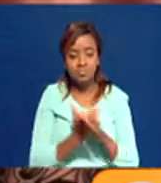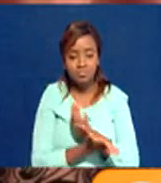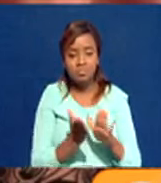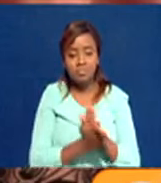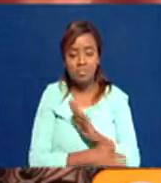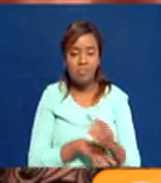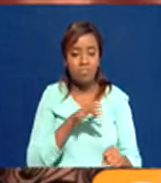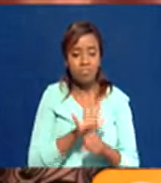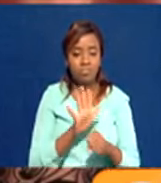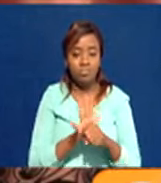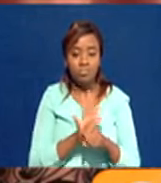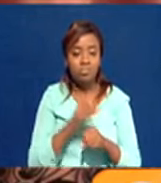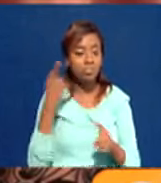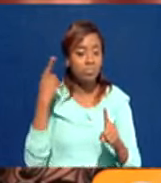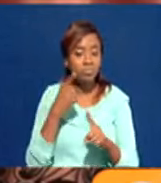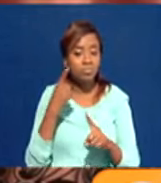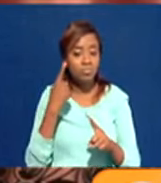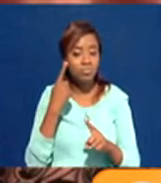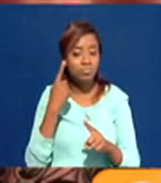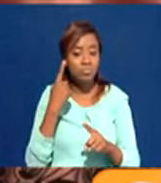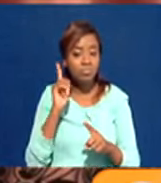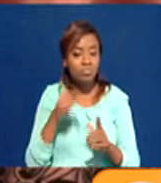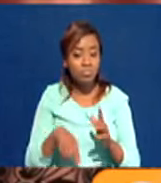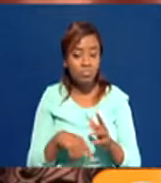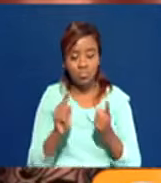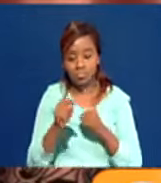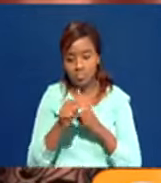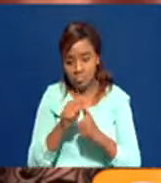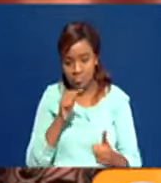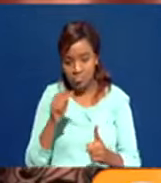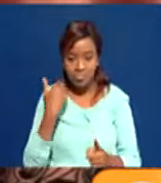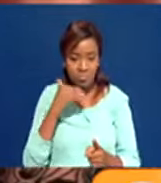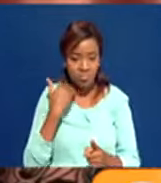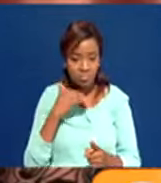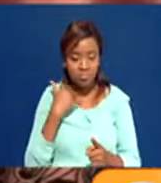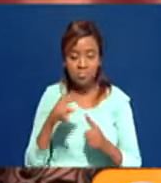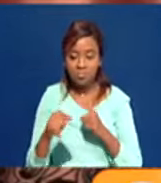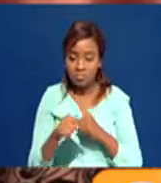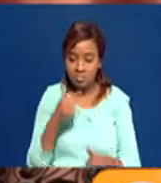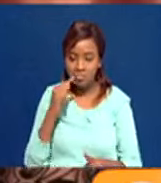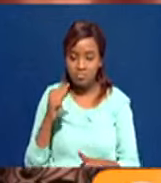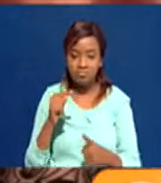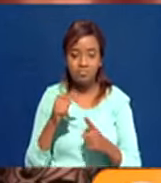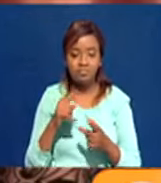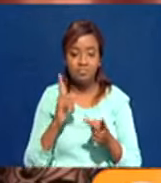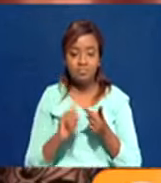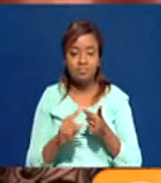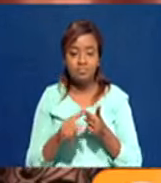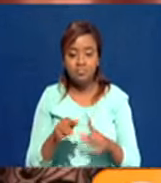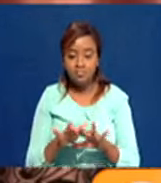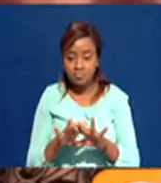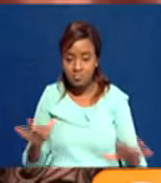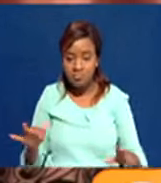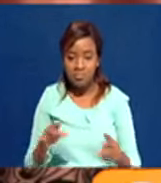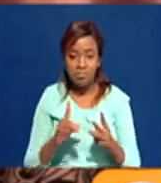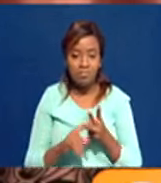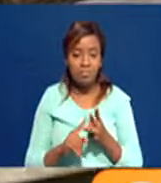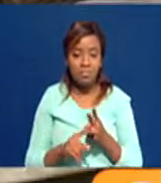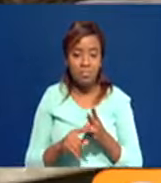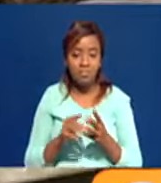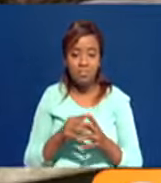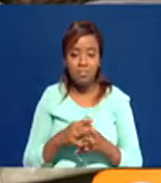cases of forgeries, murder, even murder cases, criminal matters down here. It's the source of all that is